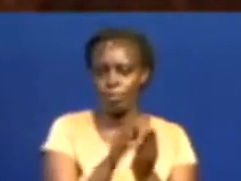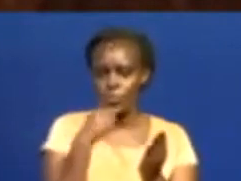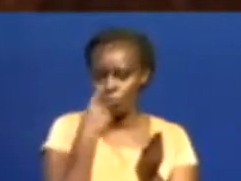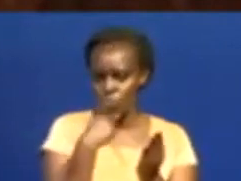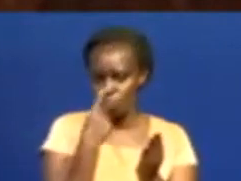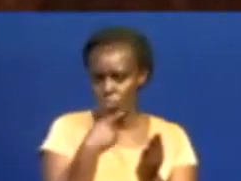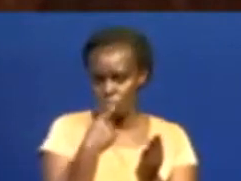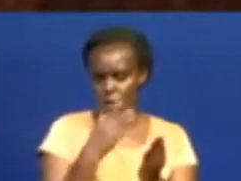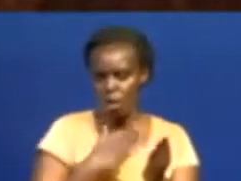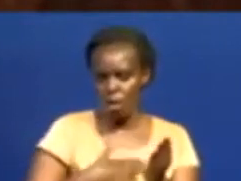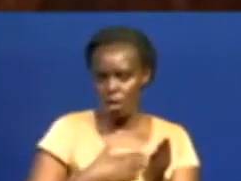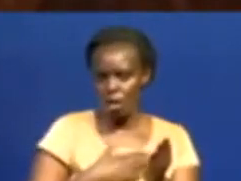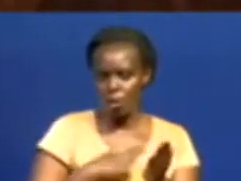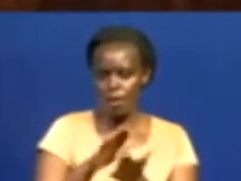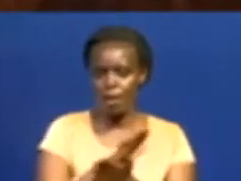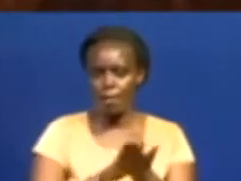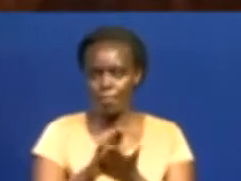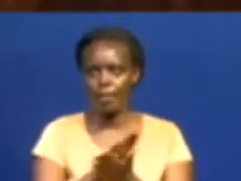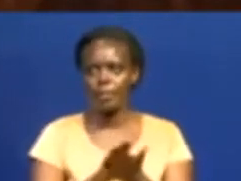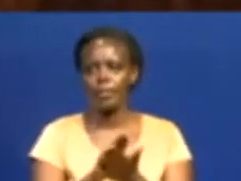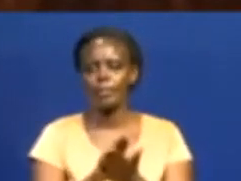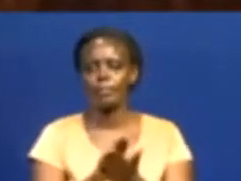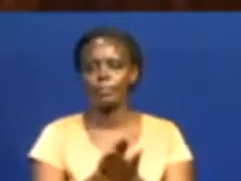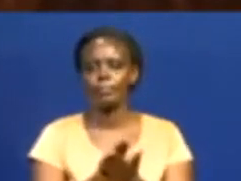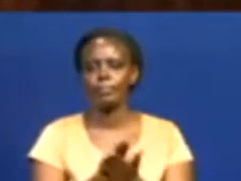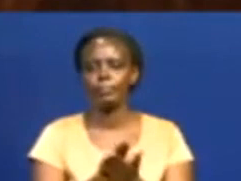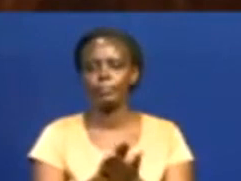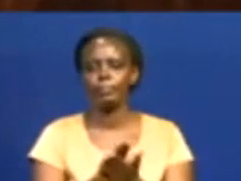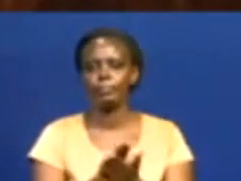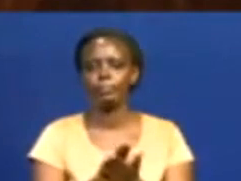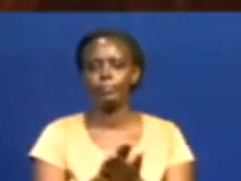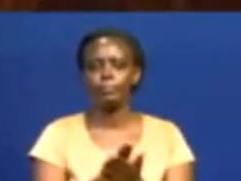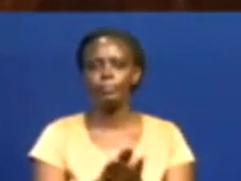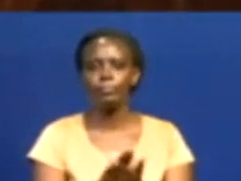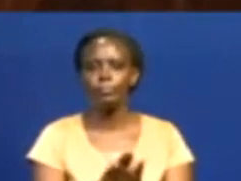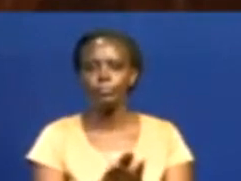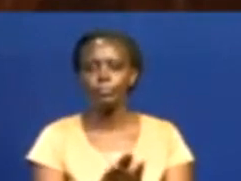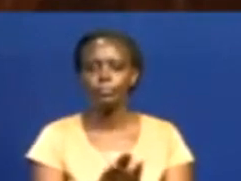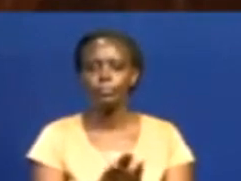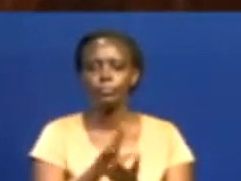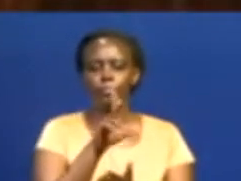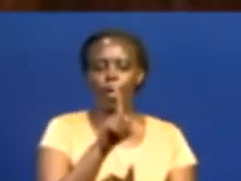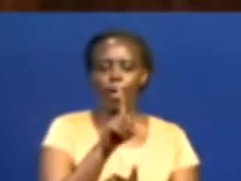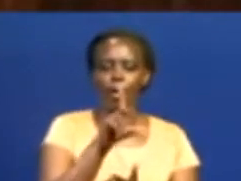of our bases, is a preserve of what the